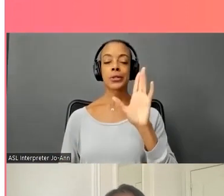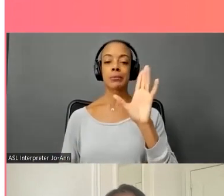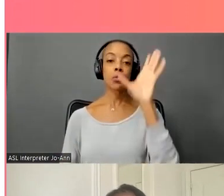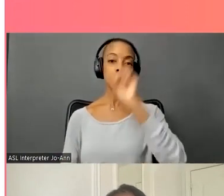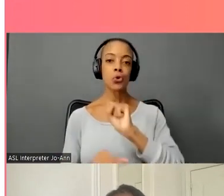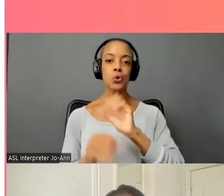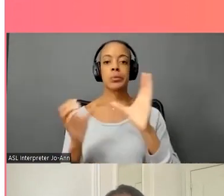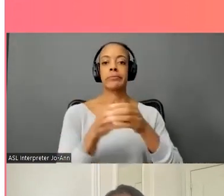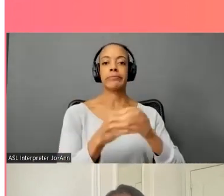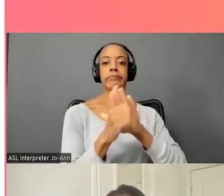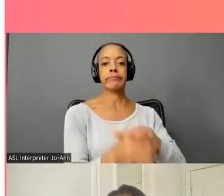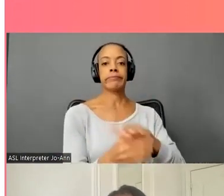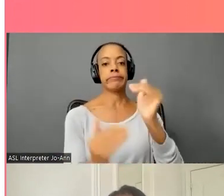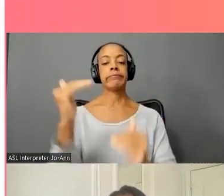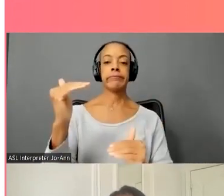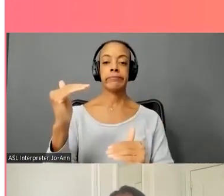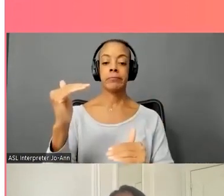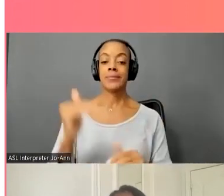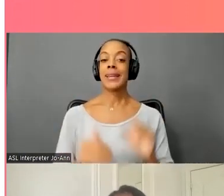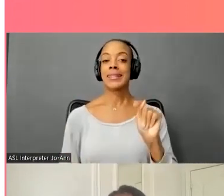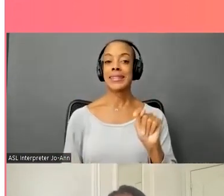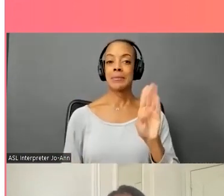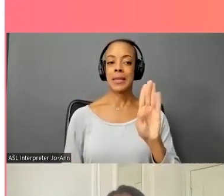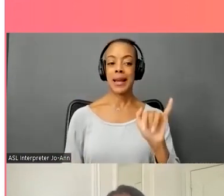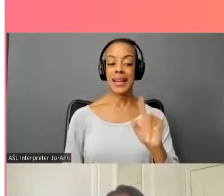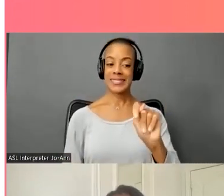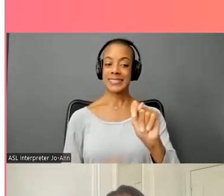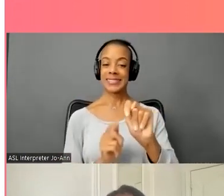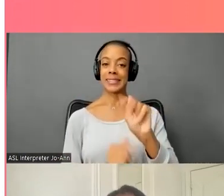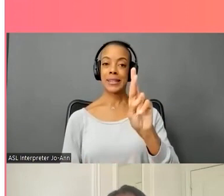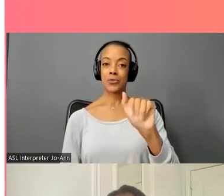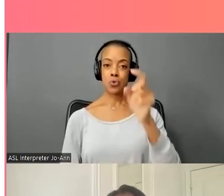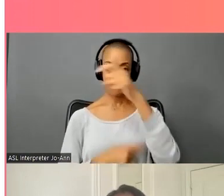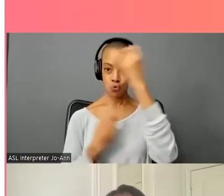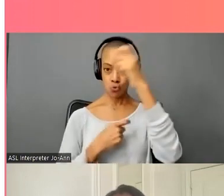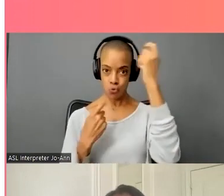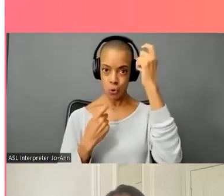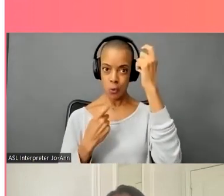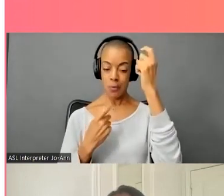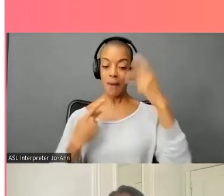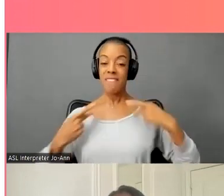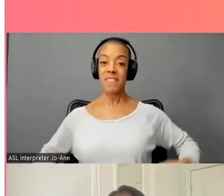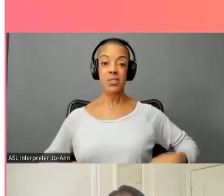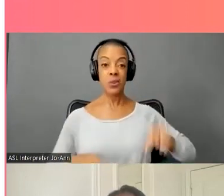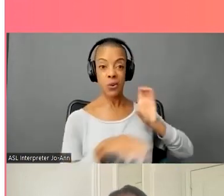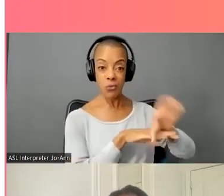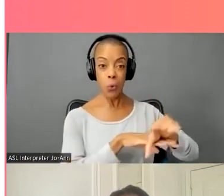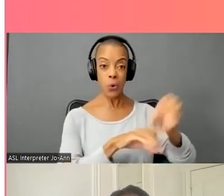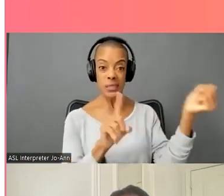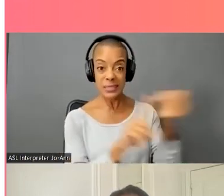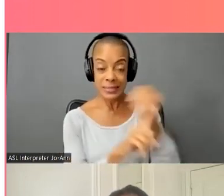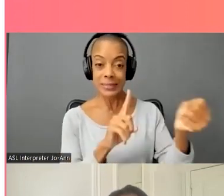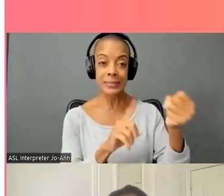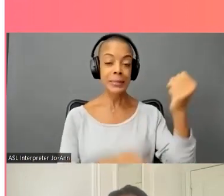for traumatic brain injury, traumatic being an acquired brain injury through physical force. So for example, a hit to